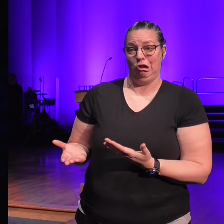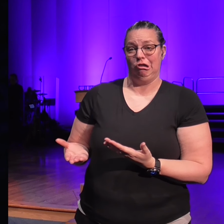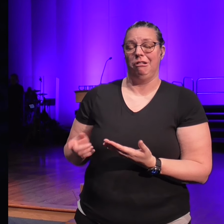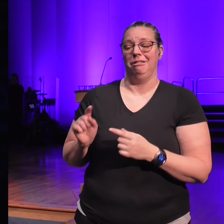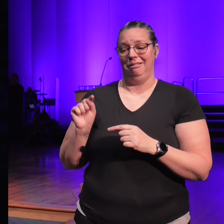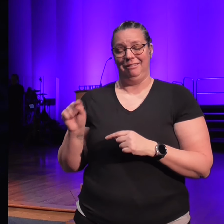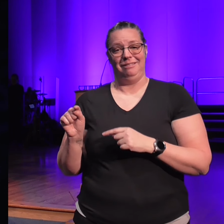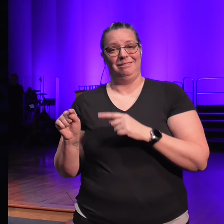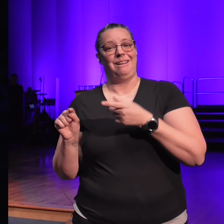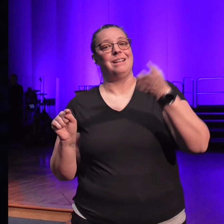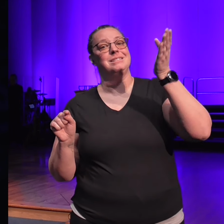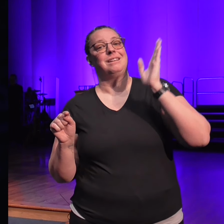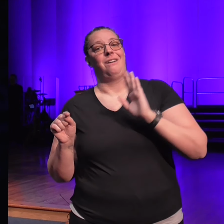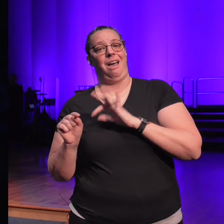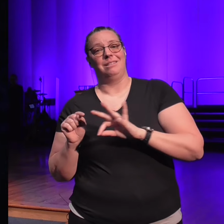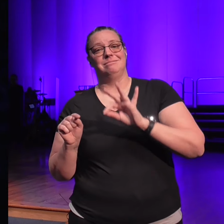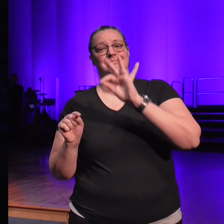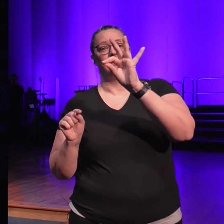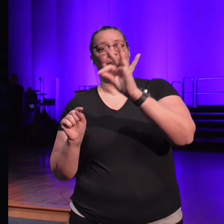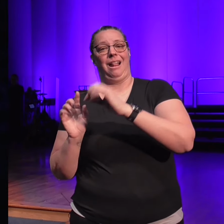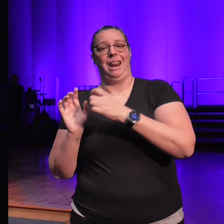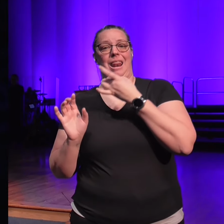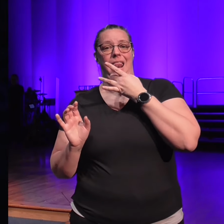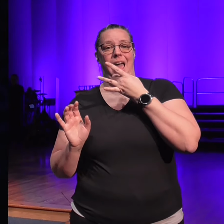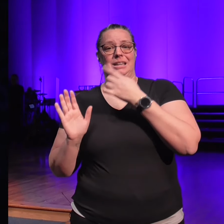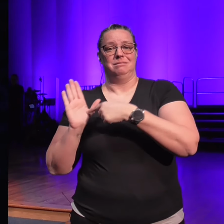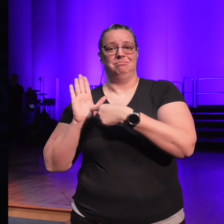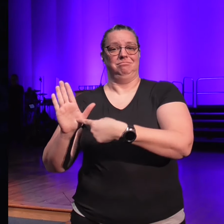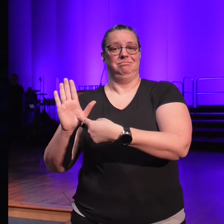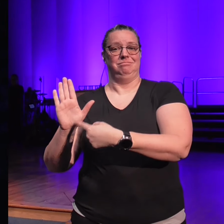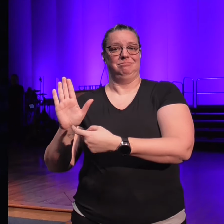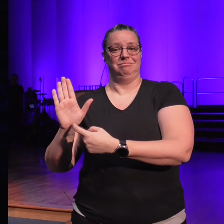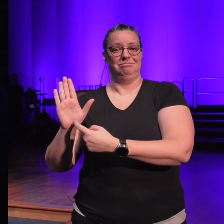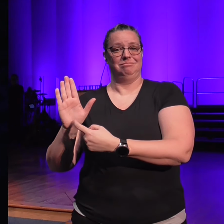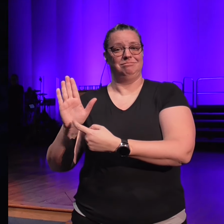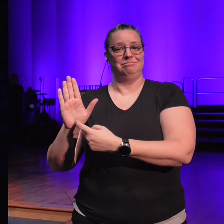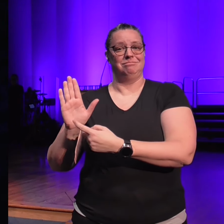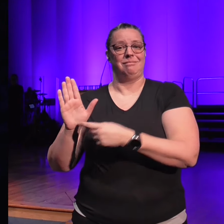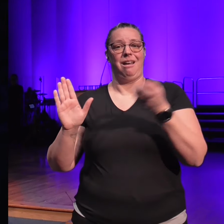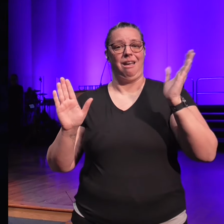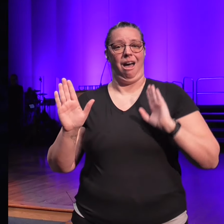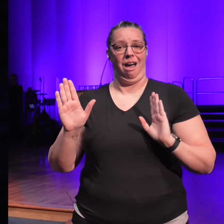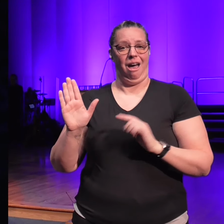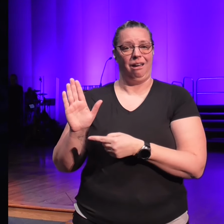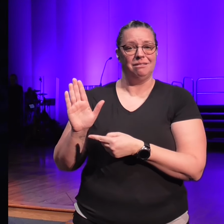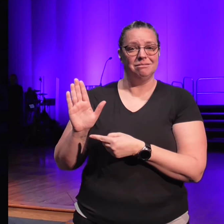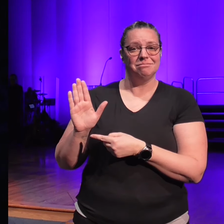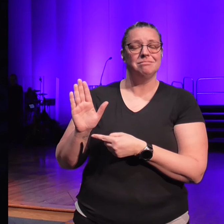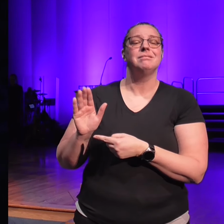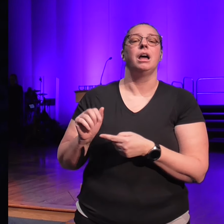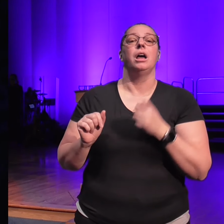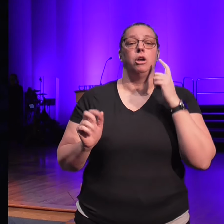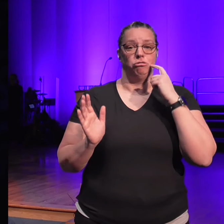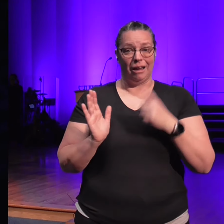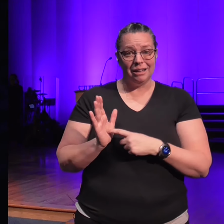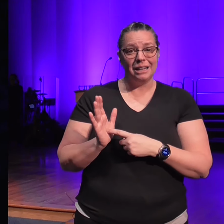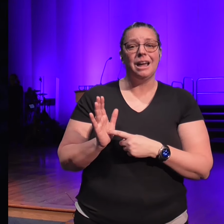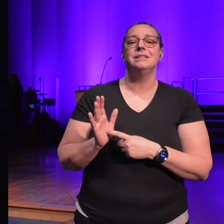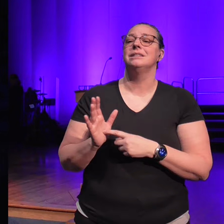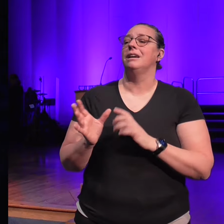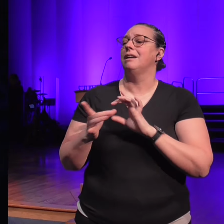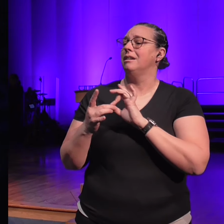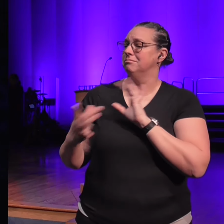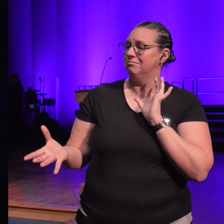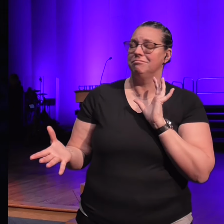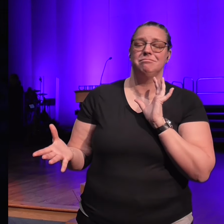light, Spirit, Almighty God. And in recognizing that, I just let go to